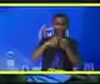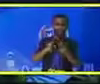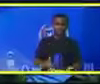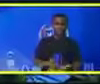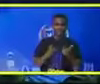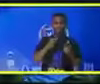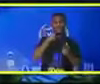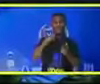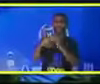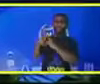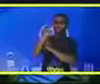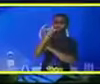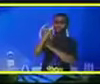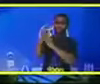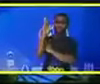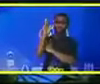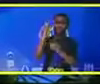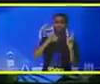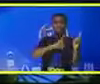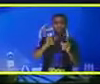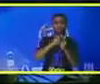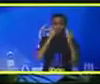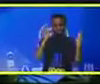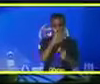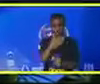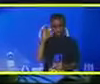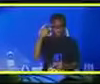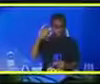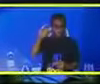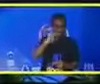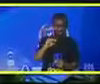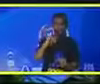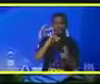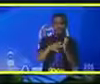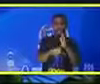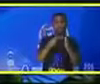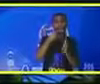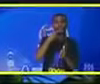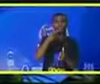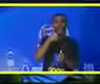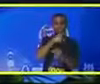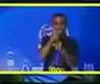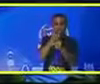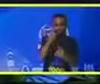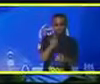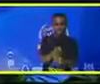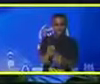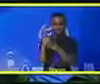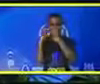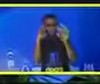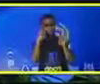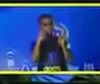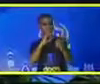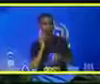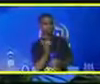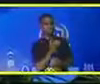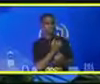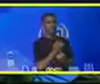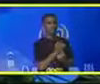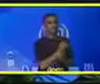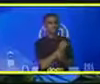the Lord has done great things for us, whereof we are glad. Then it says, turn again our captivity like the streams of the